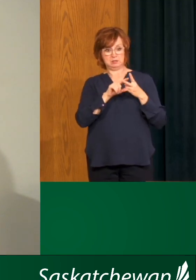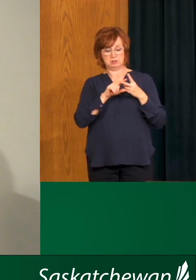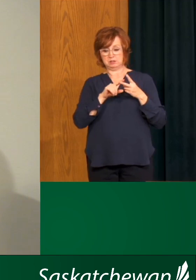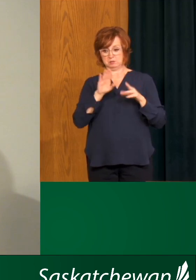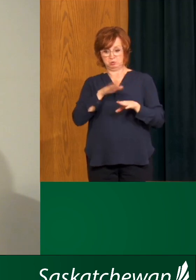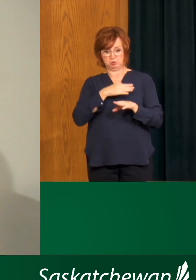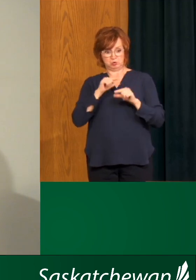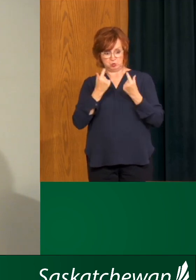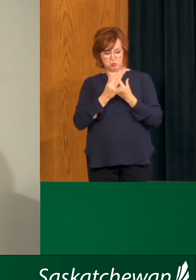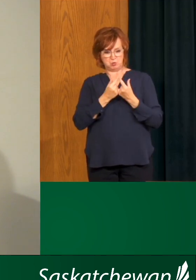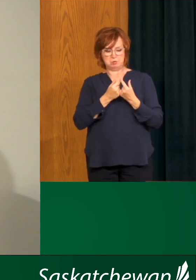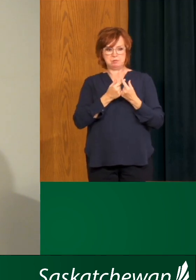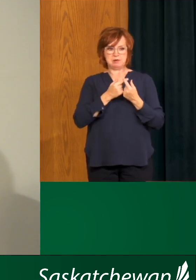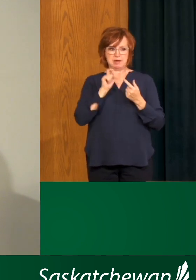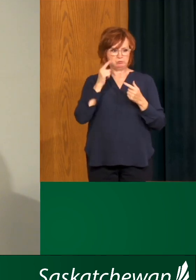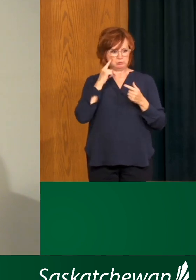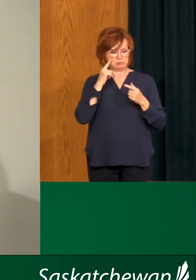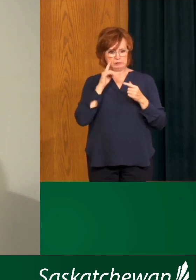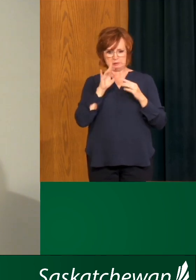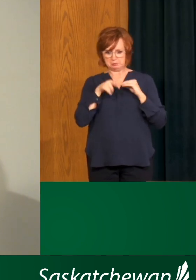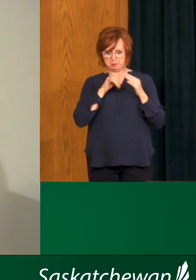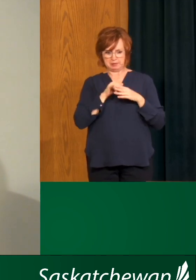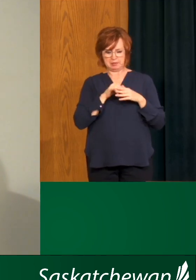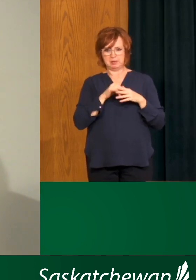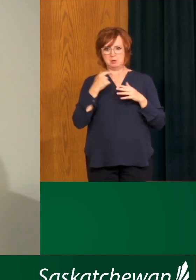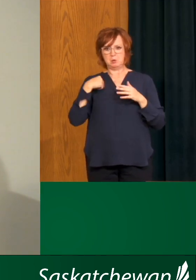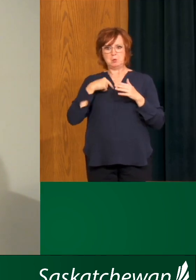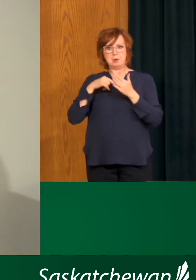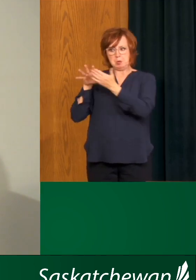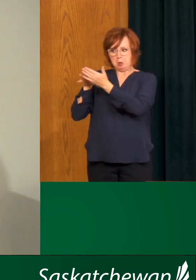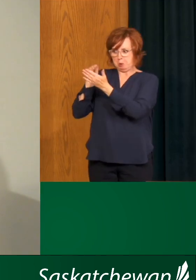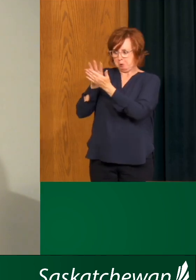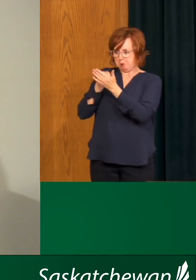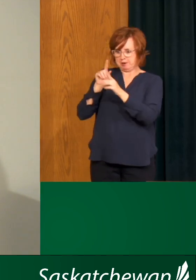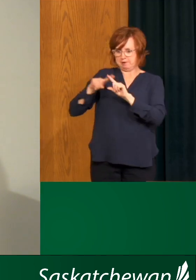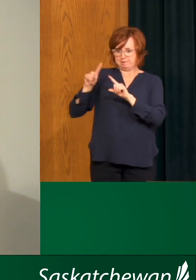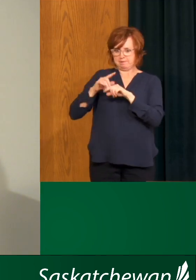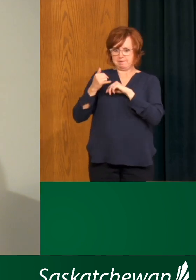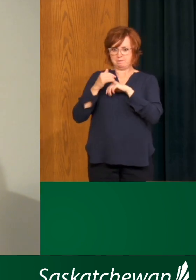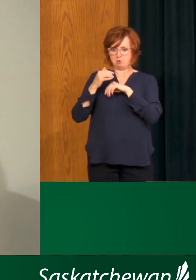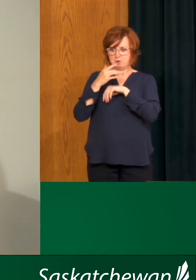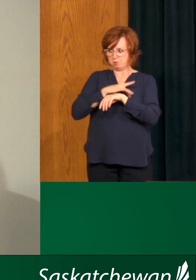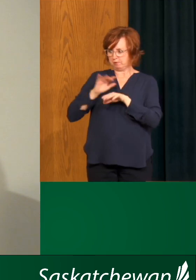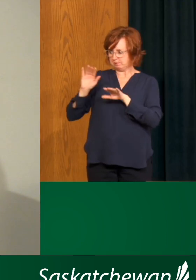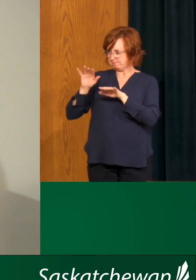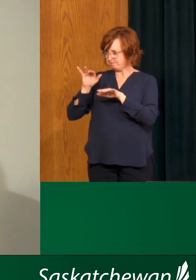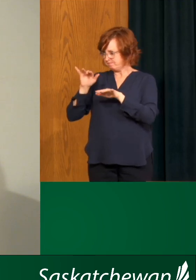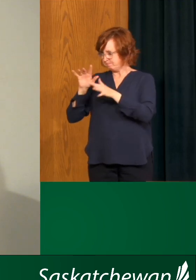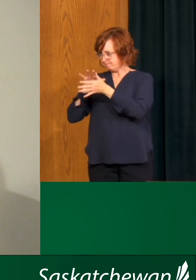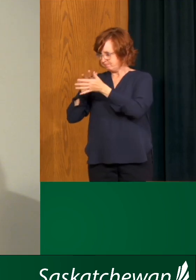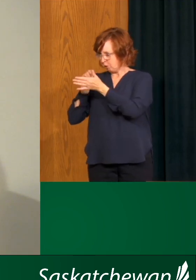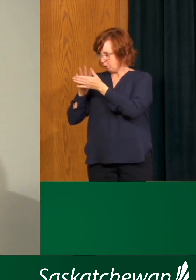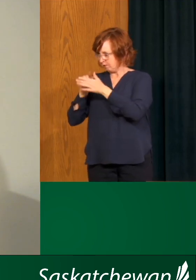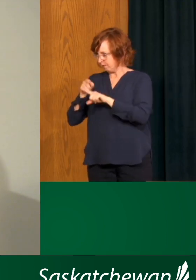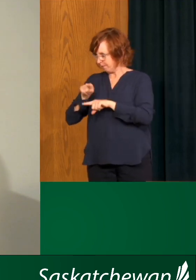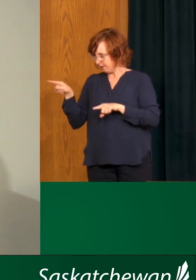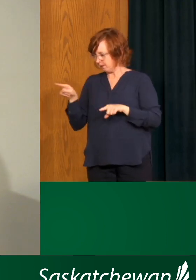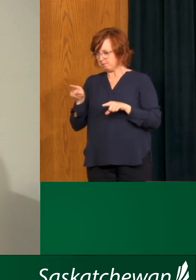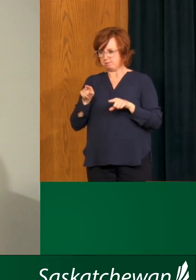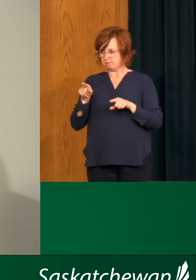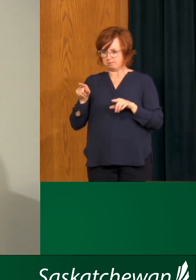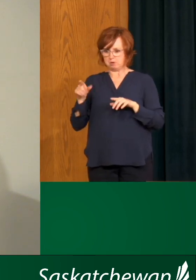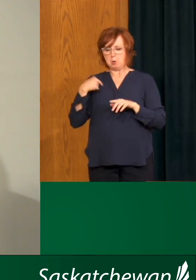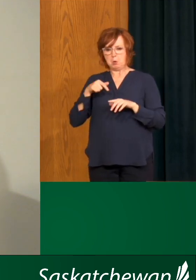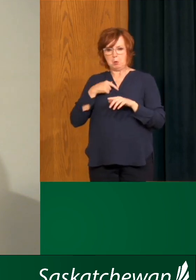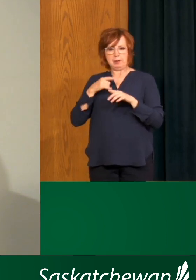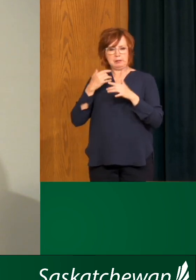wind instruments, those guidelines are being developed. We're learning from other jurisdictions as well. But certainly all those considerations are being taken